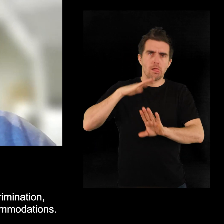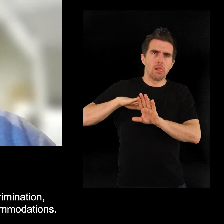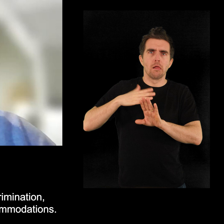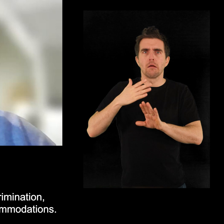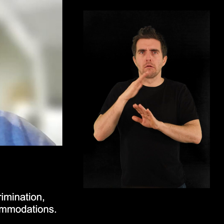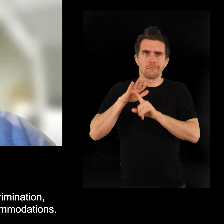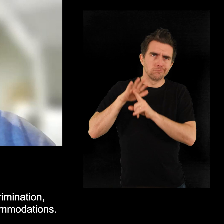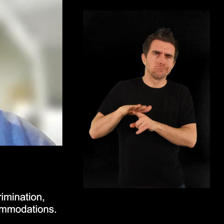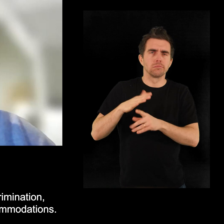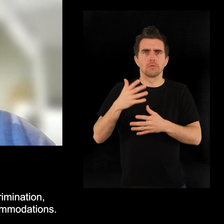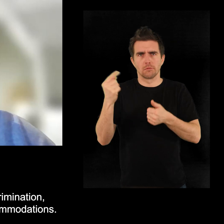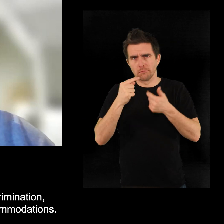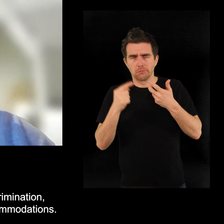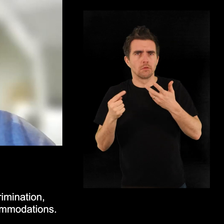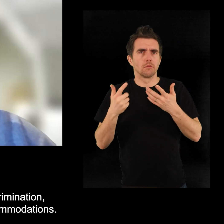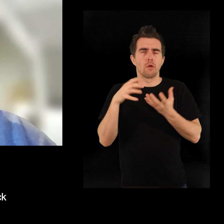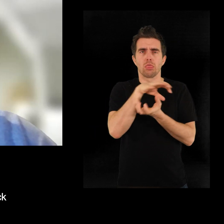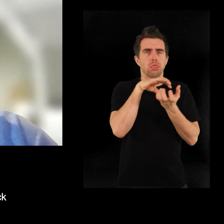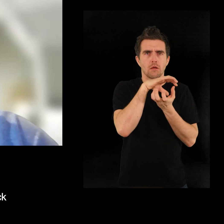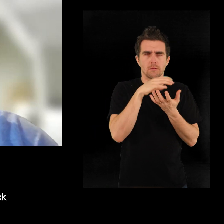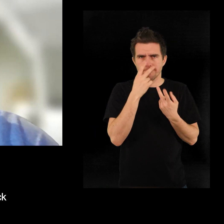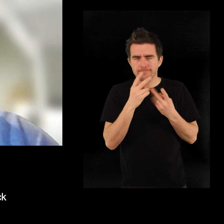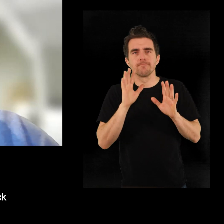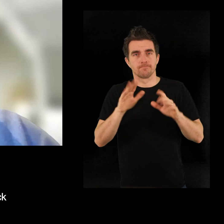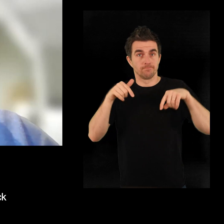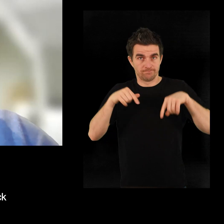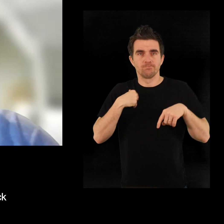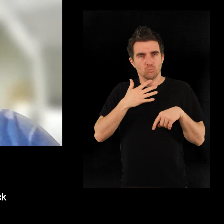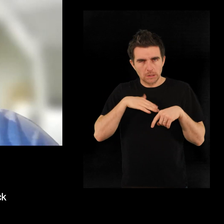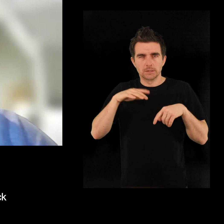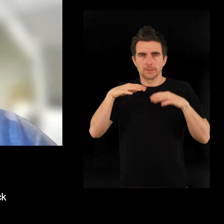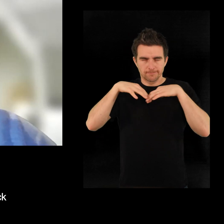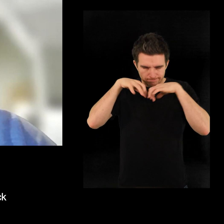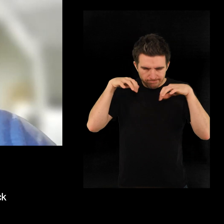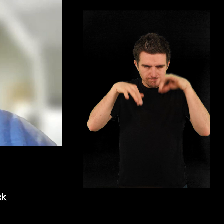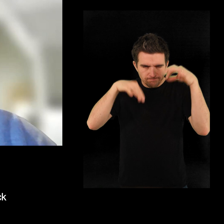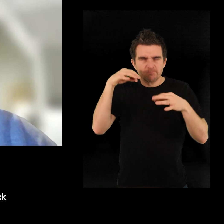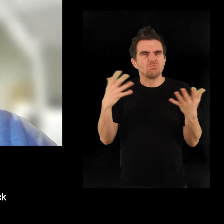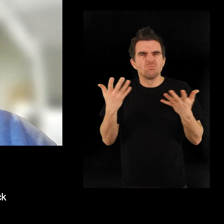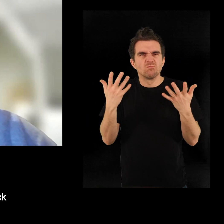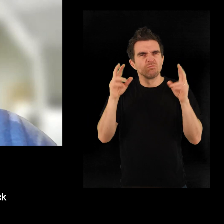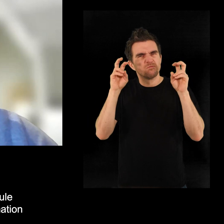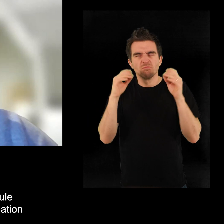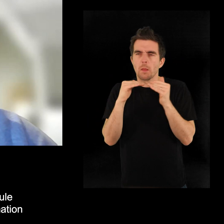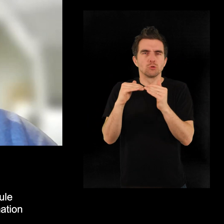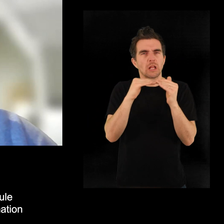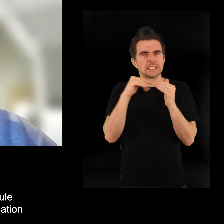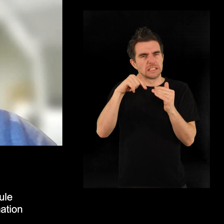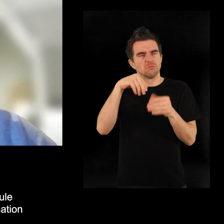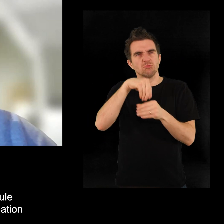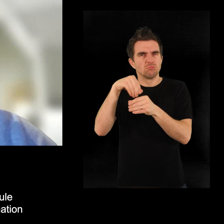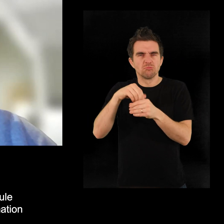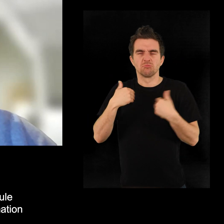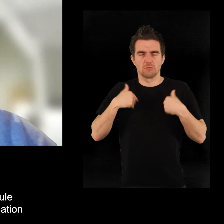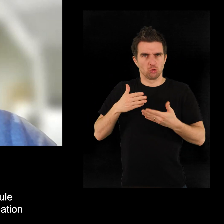lack of reasonable accommodations. In this module, we will unpack the principles of democracy, its link to